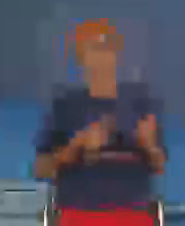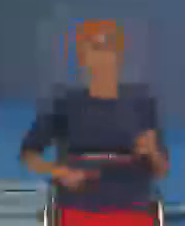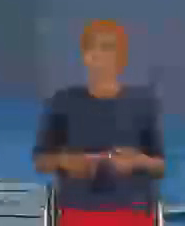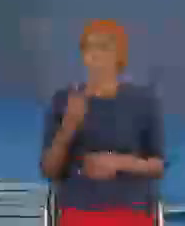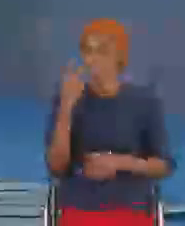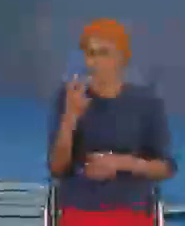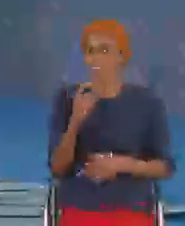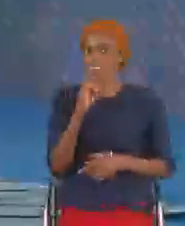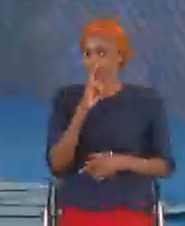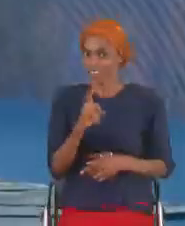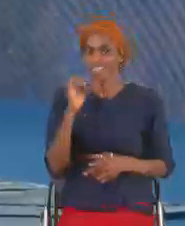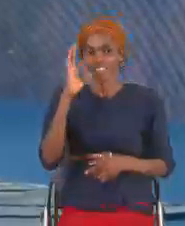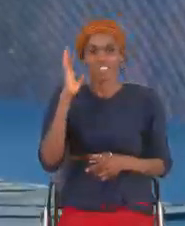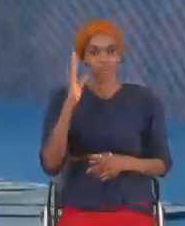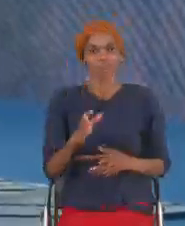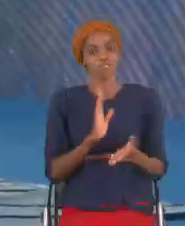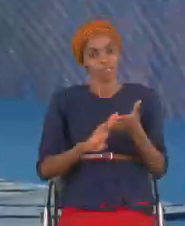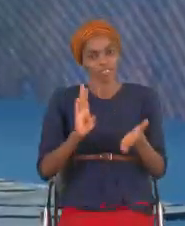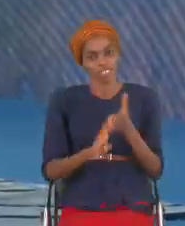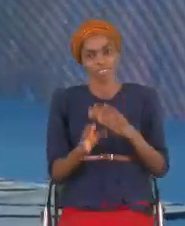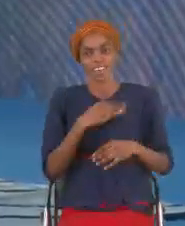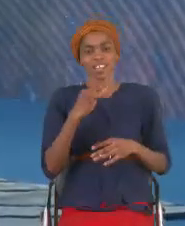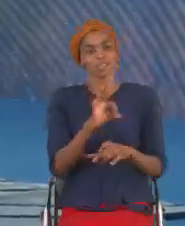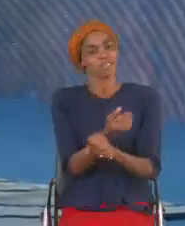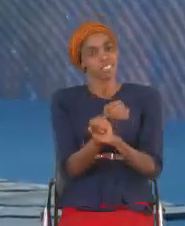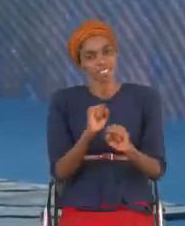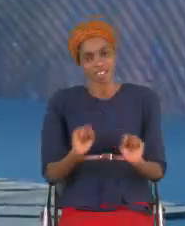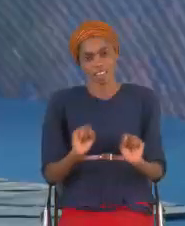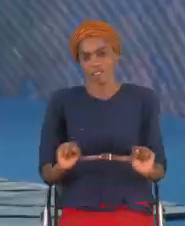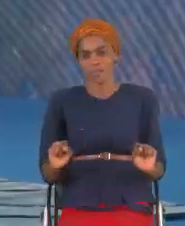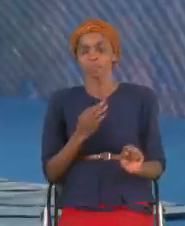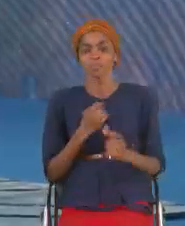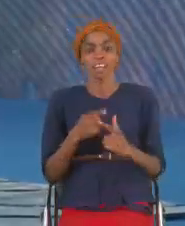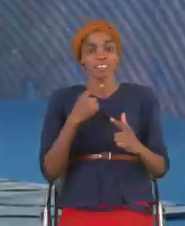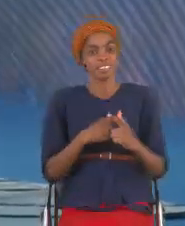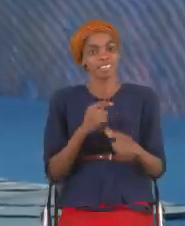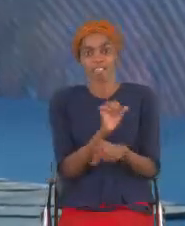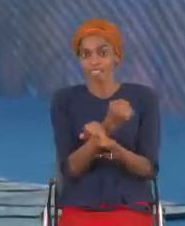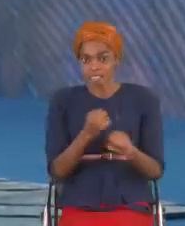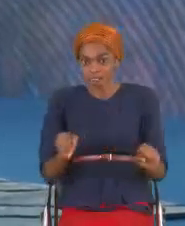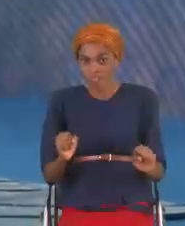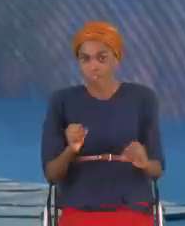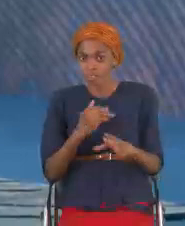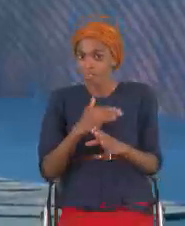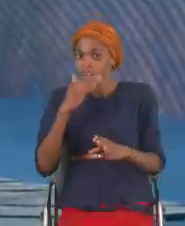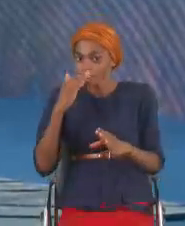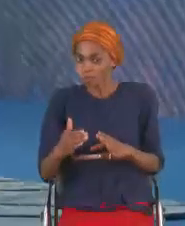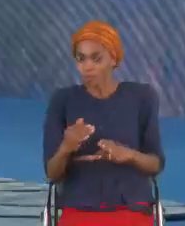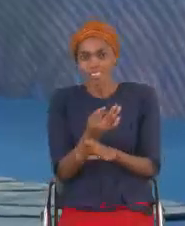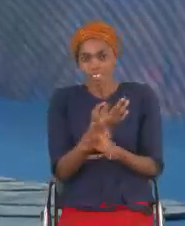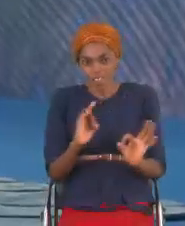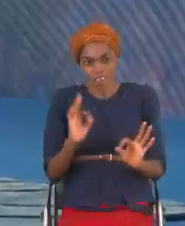forgive. Behold, he will save. And then with that salvation, total redemption